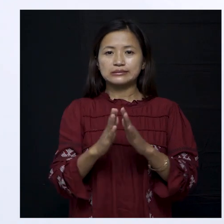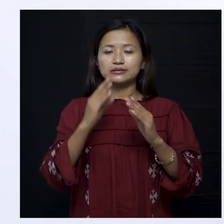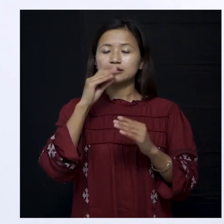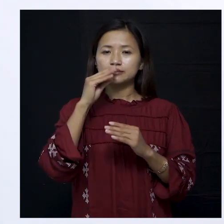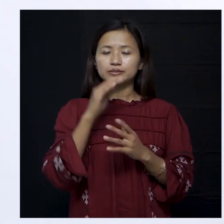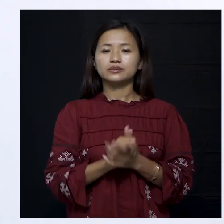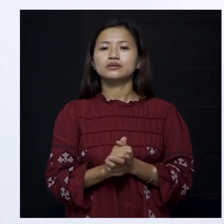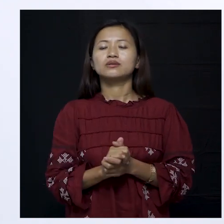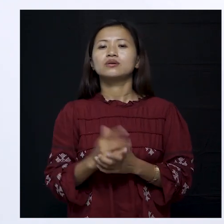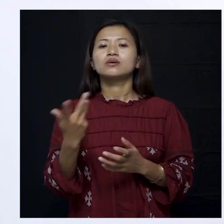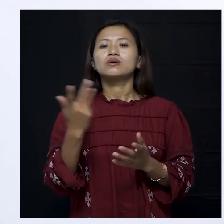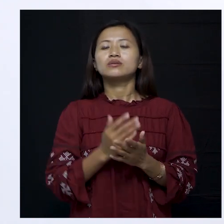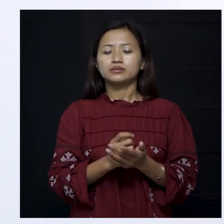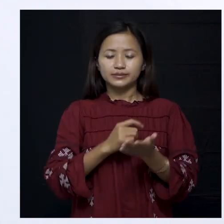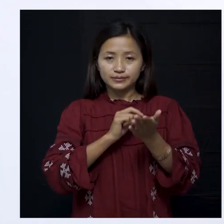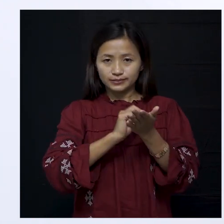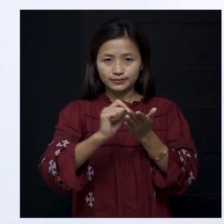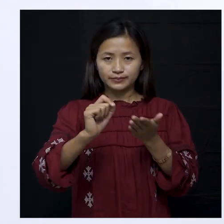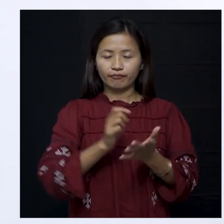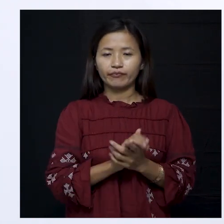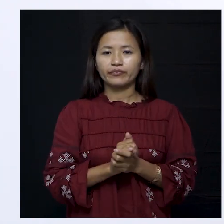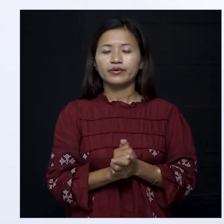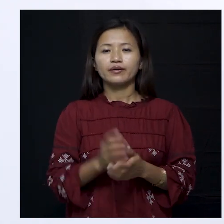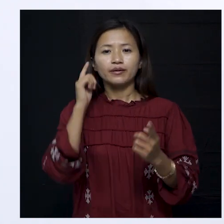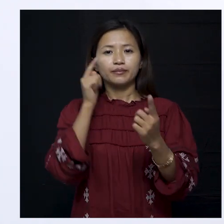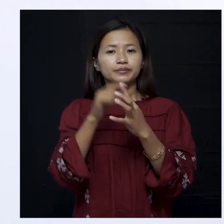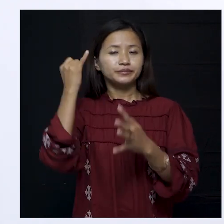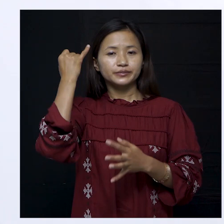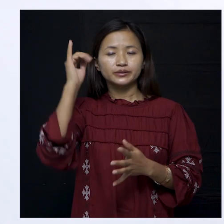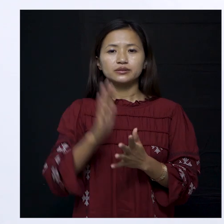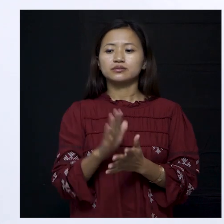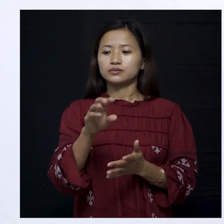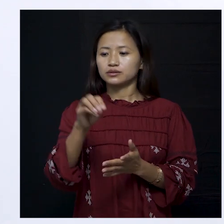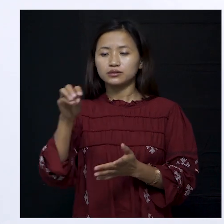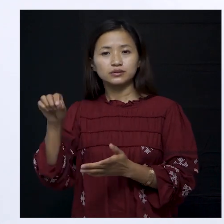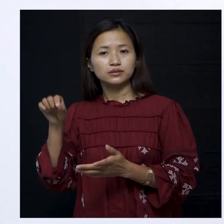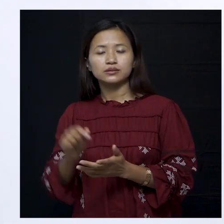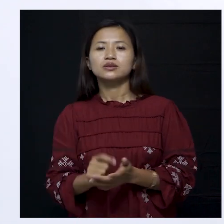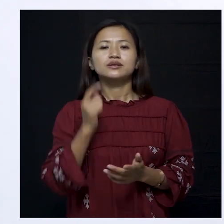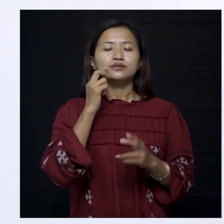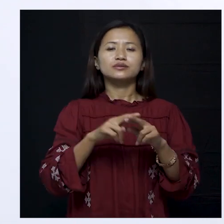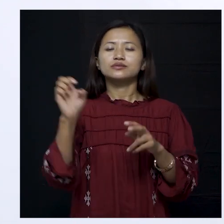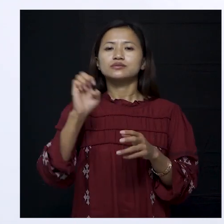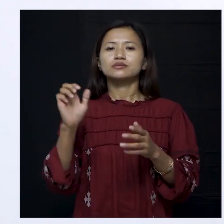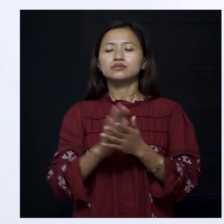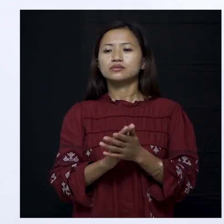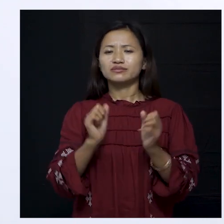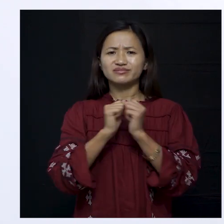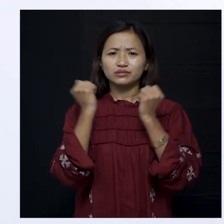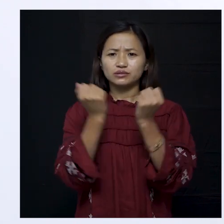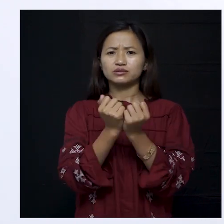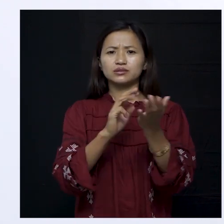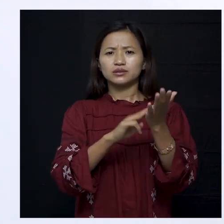or of what you are going to write, okay? The main idea has to be collected. Even if you want to speak on social media,